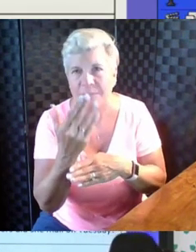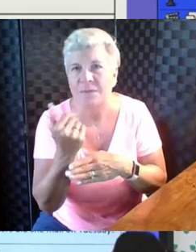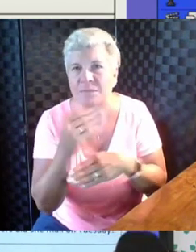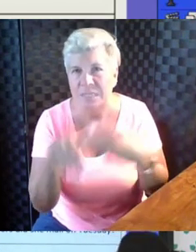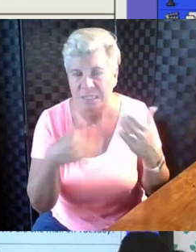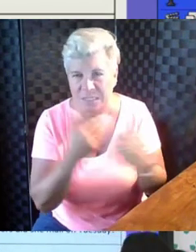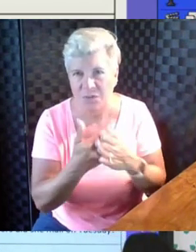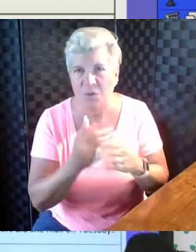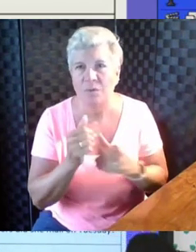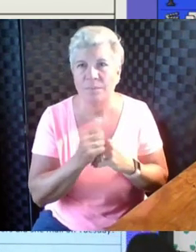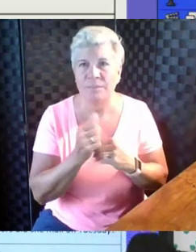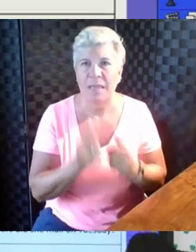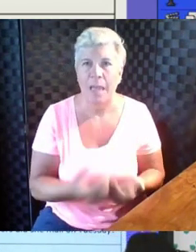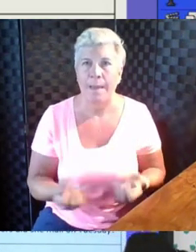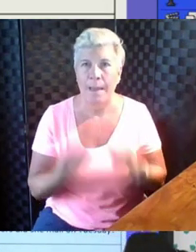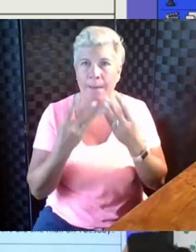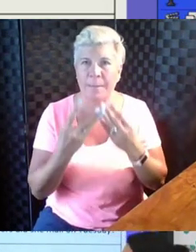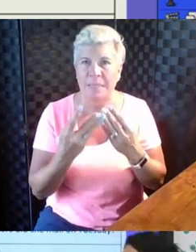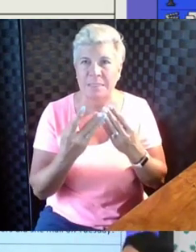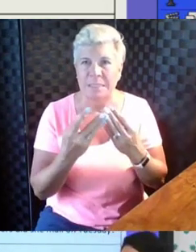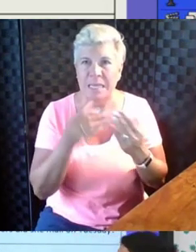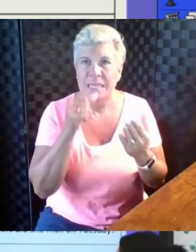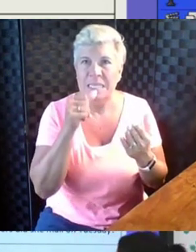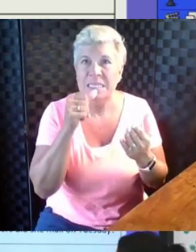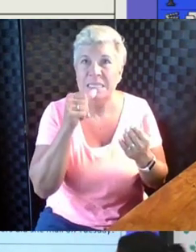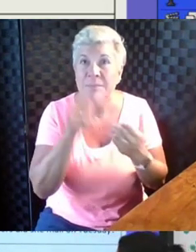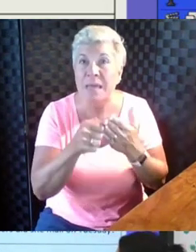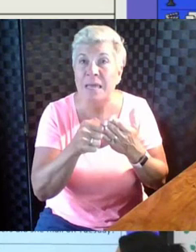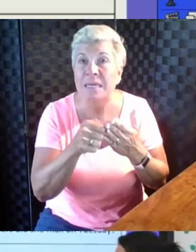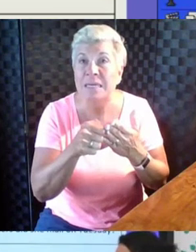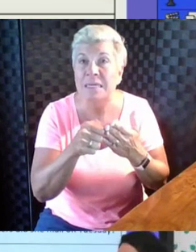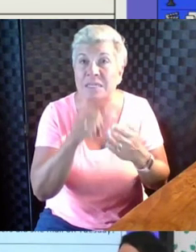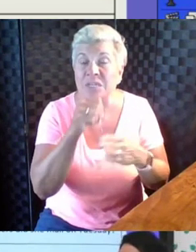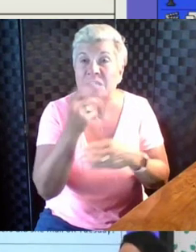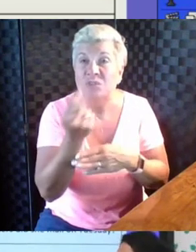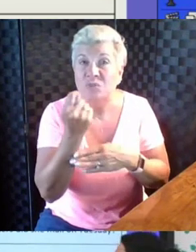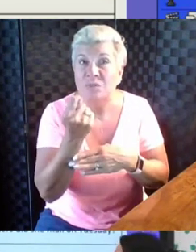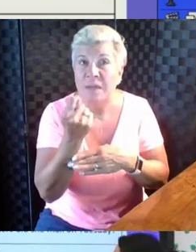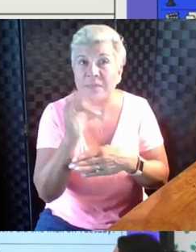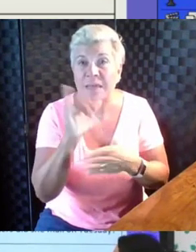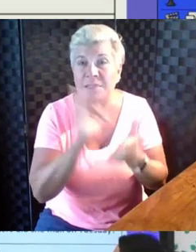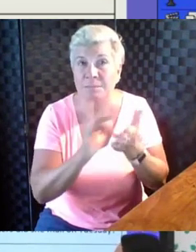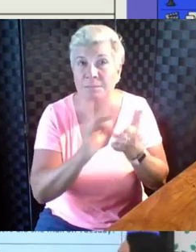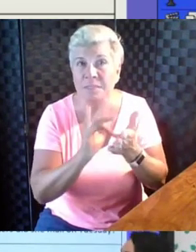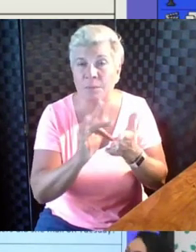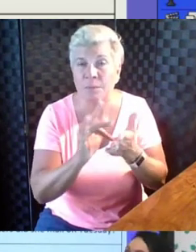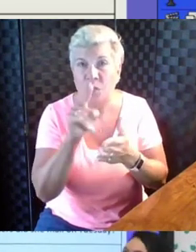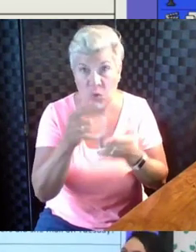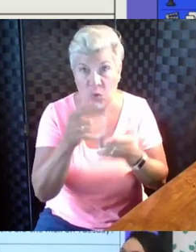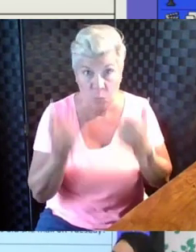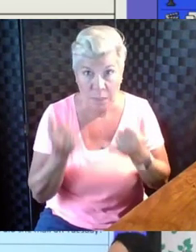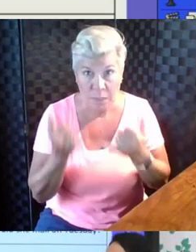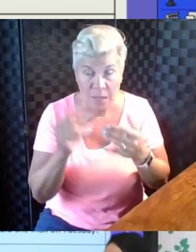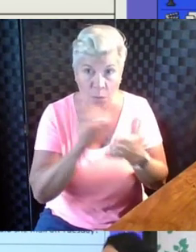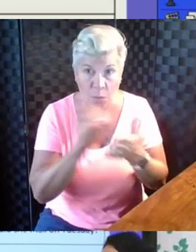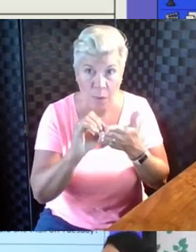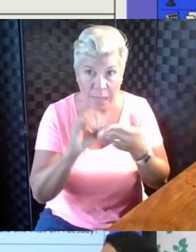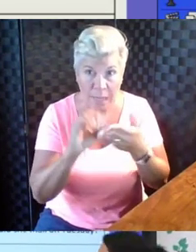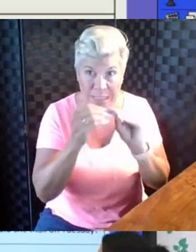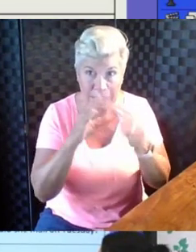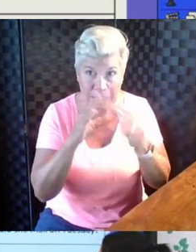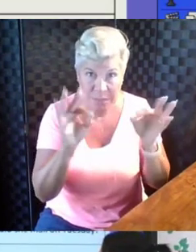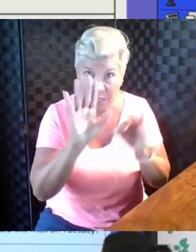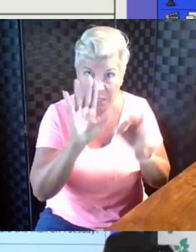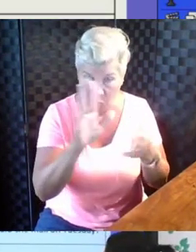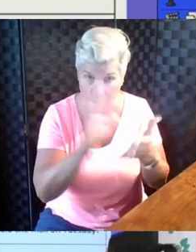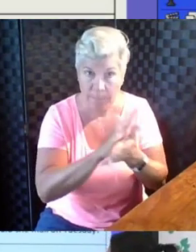15 letters. How many letters did she mail on Tuesday? That's our missing part. I want you to go ahead and write an equation